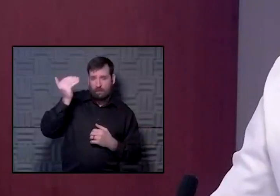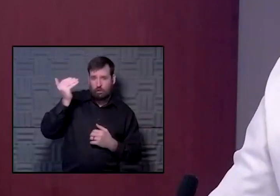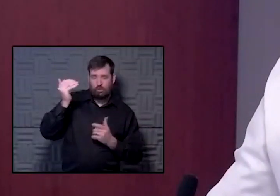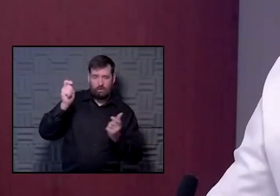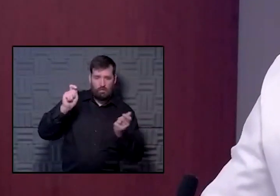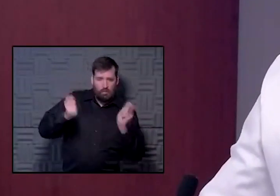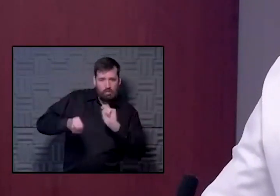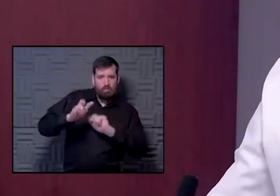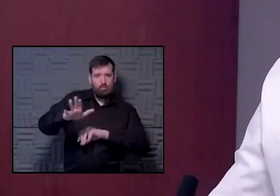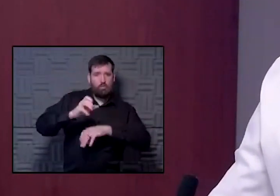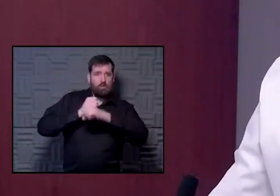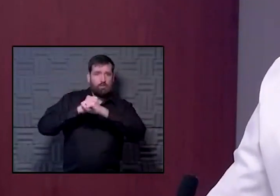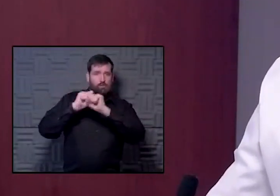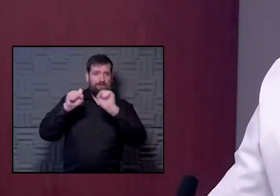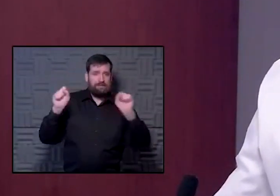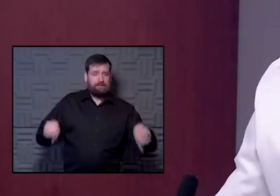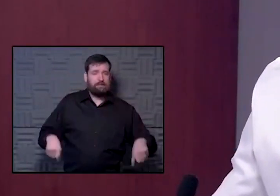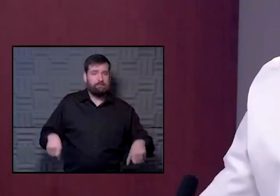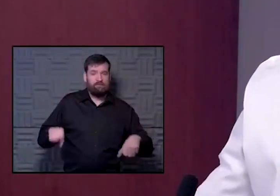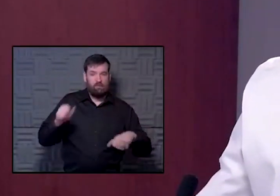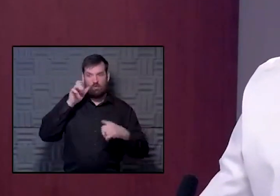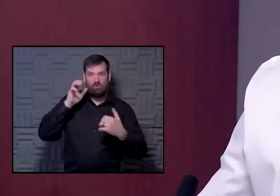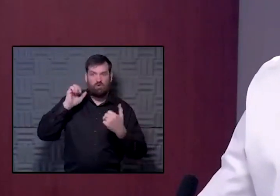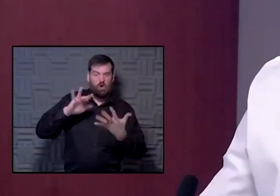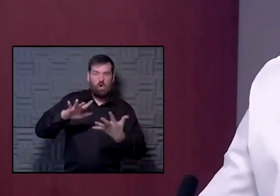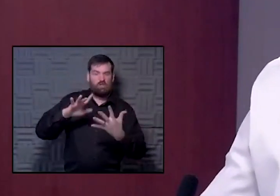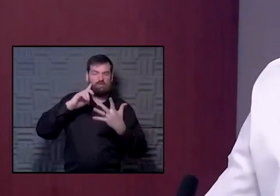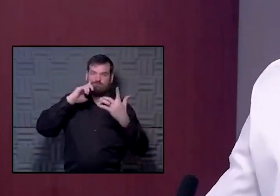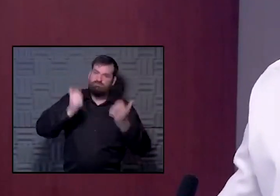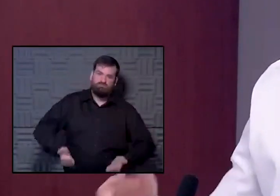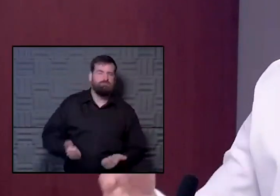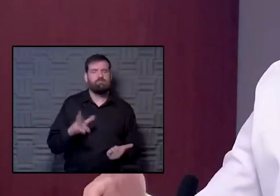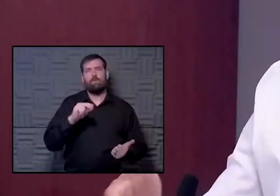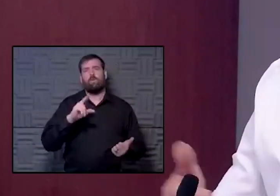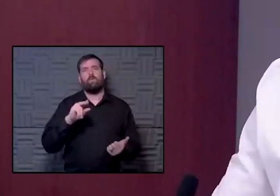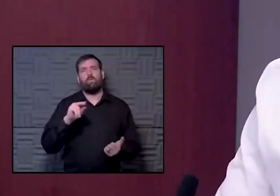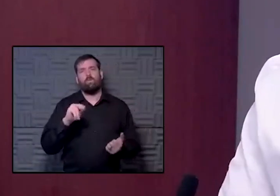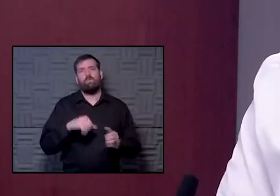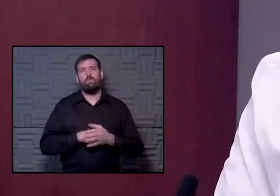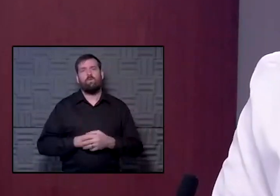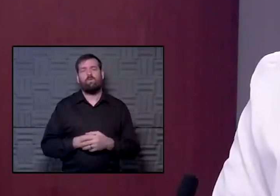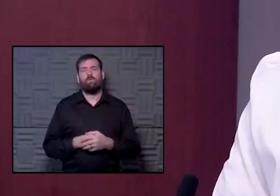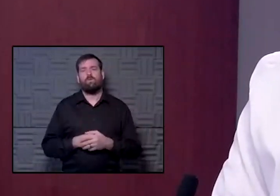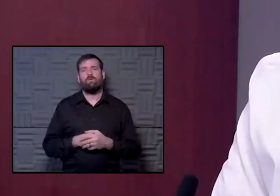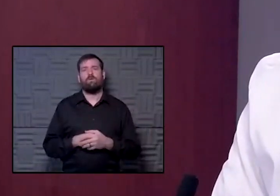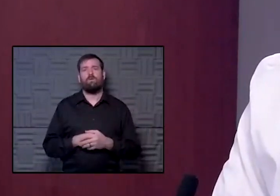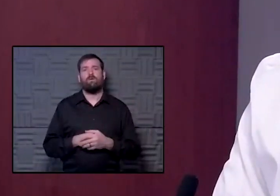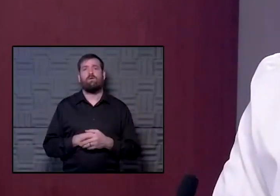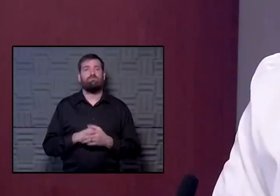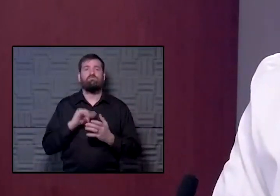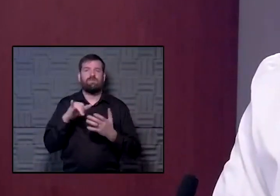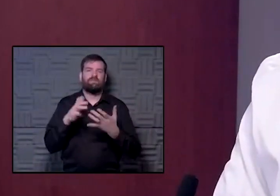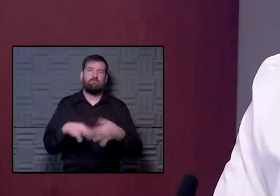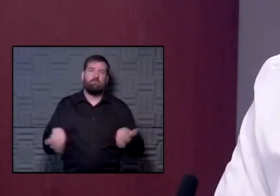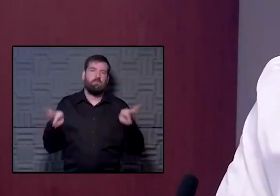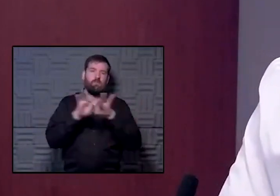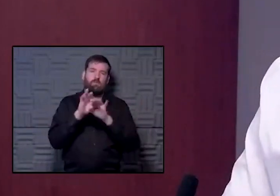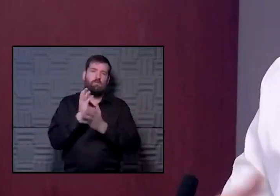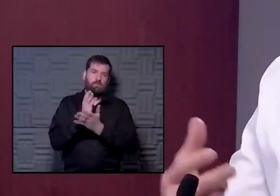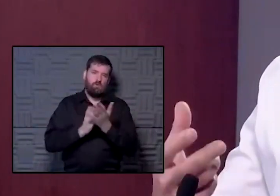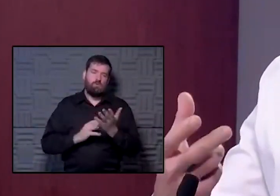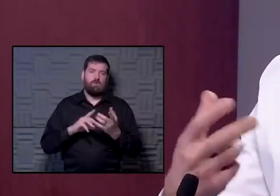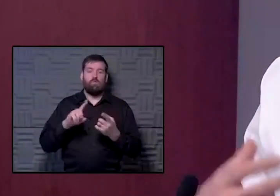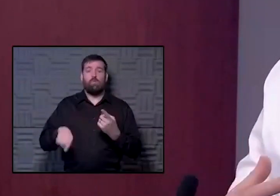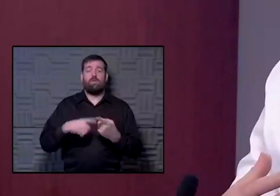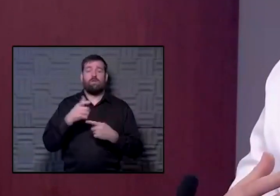modify your immune system in a way that would be deleterious. And I think that's the key for that, is that when